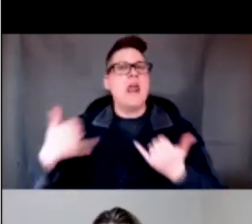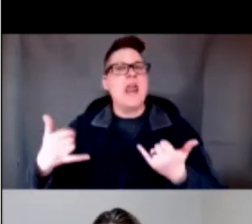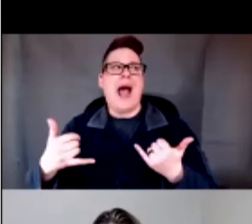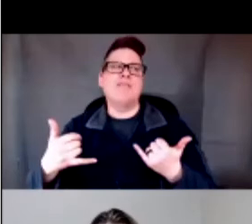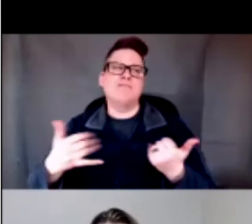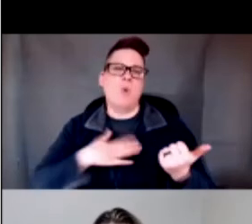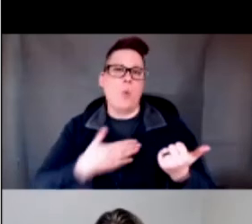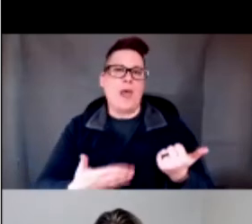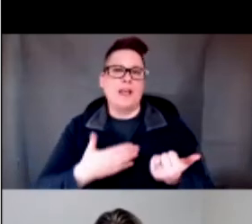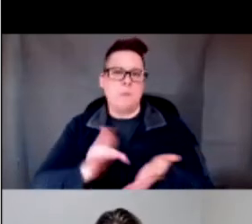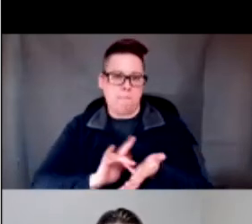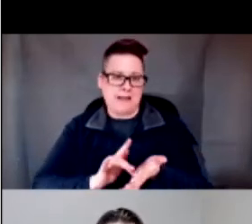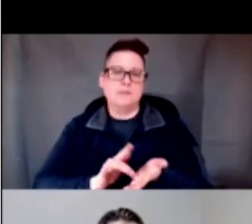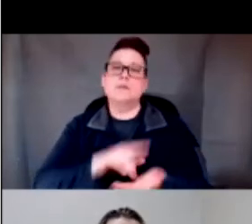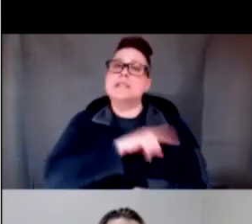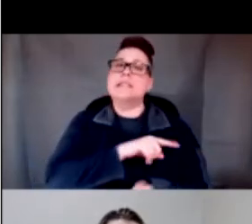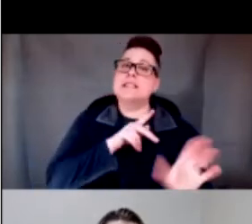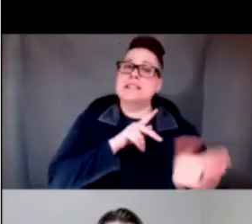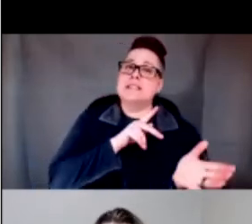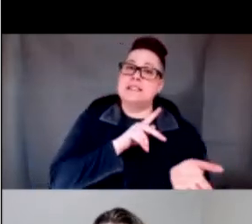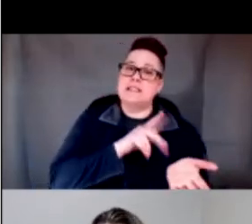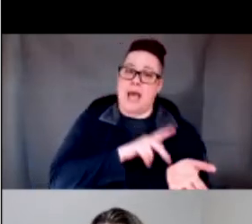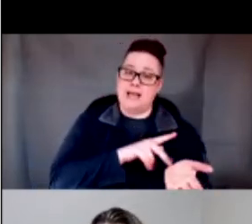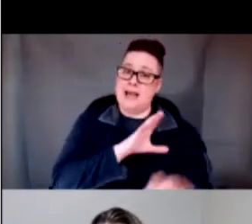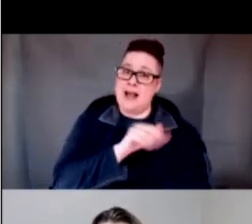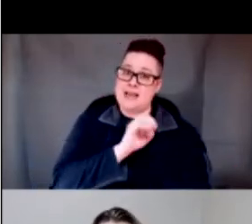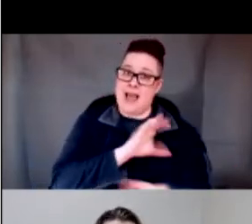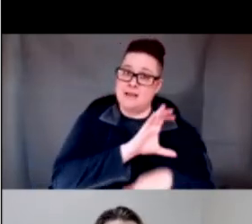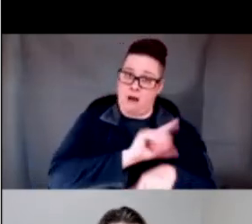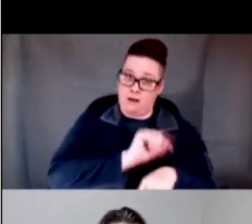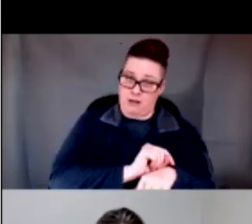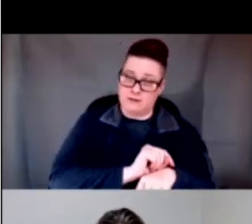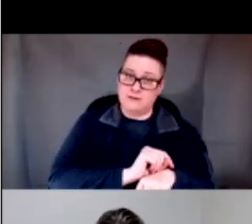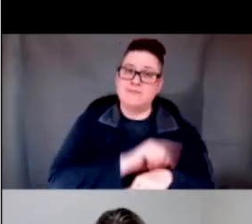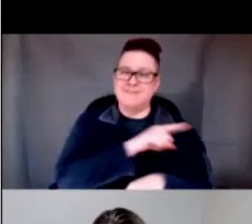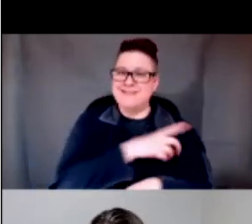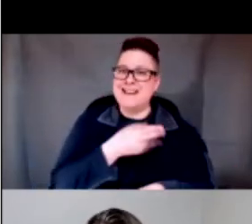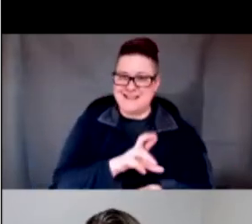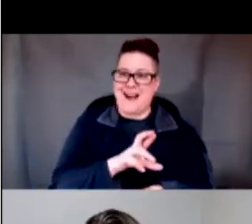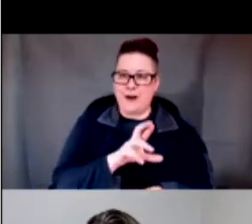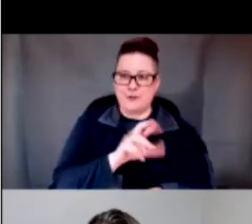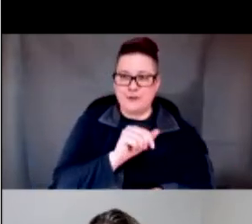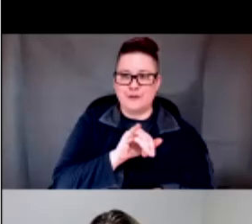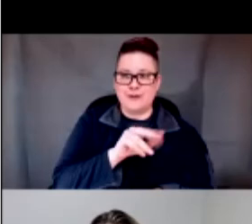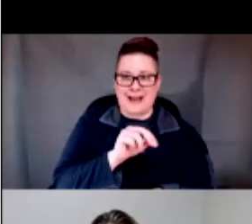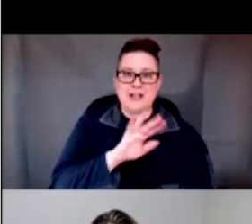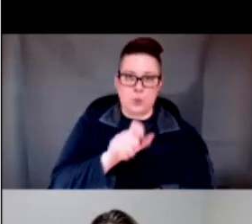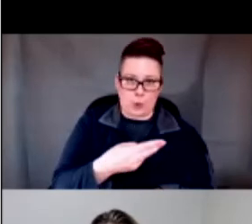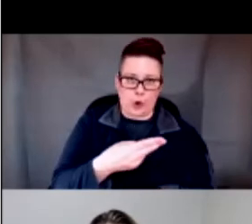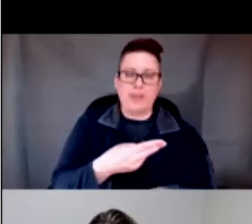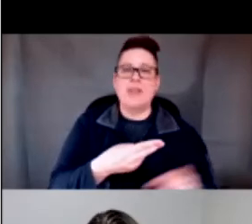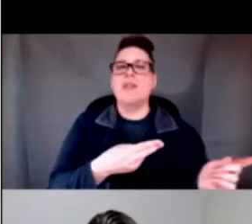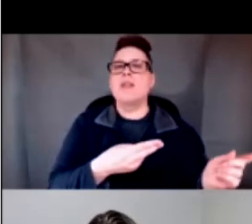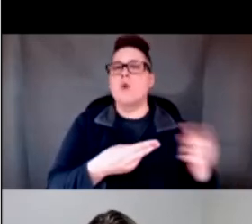with the support of psychiatric case consultation, with our case consultant being Dr. Ainsworth, we were able to